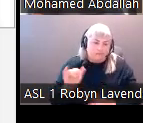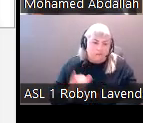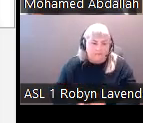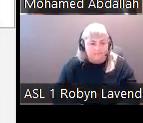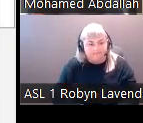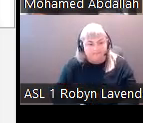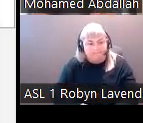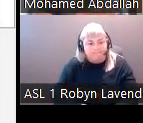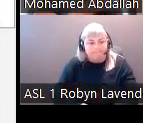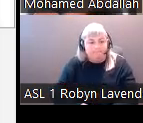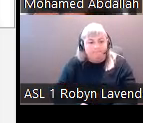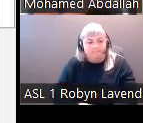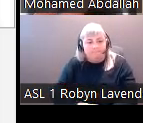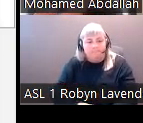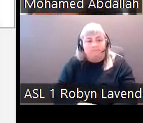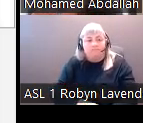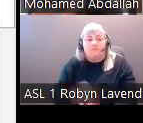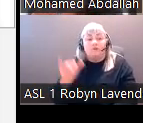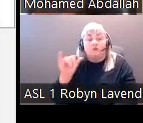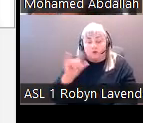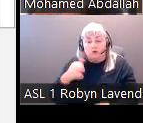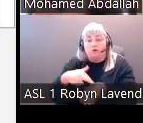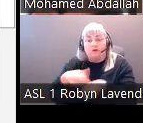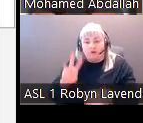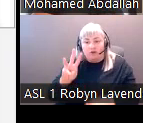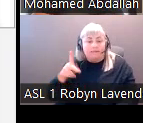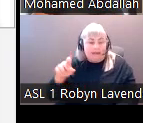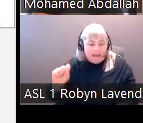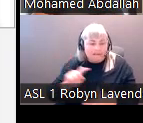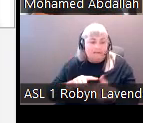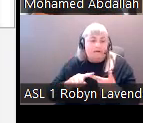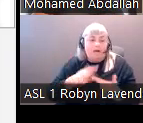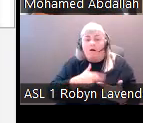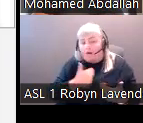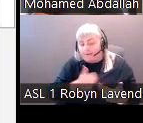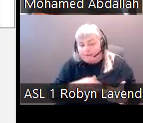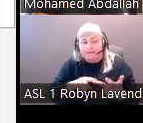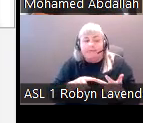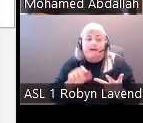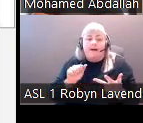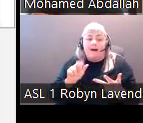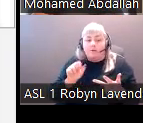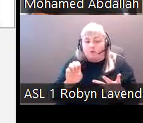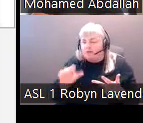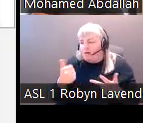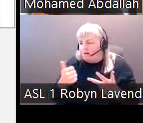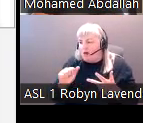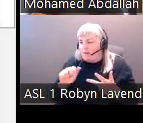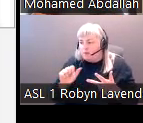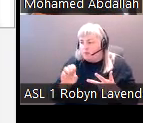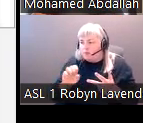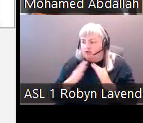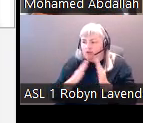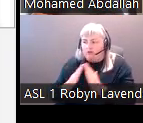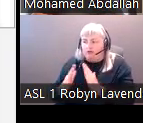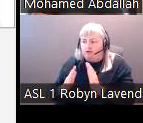Like I said, we make referrals to Winnipeg Police, hospitals if needed, and other abuse shelters. Since we do only